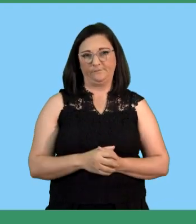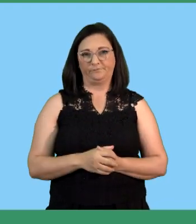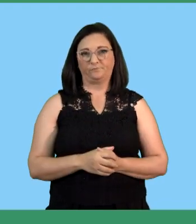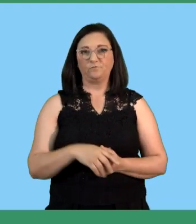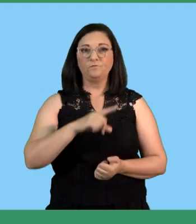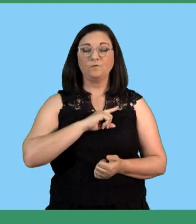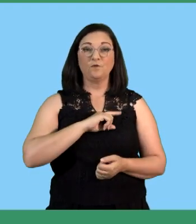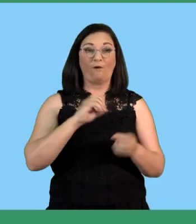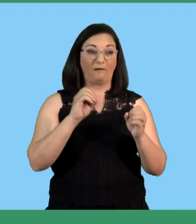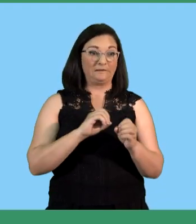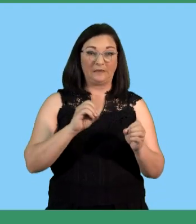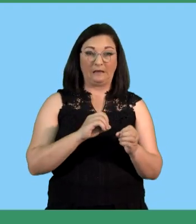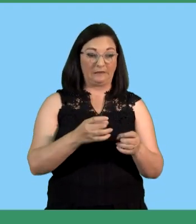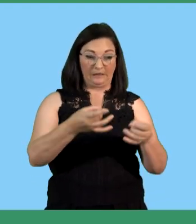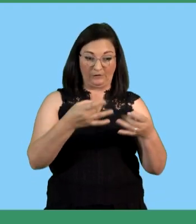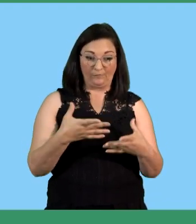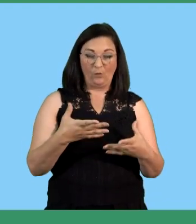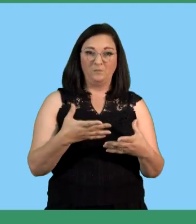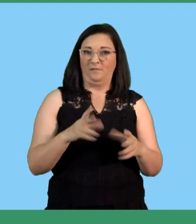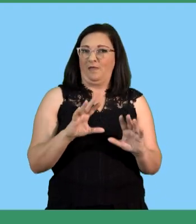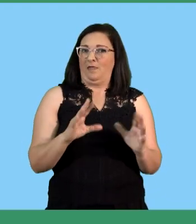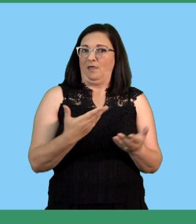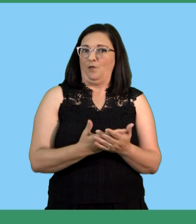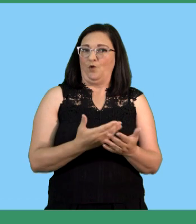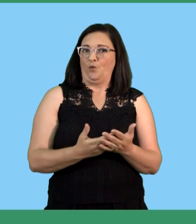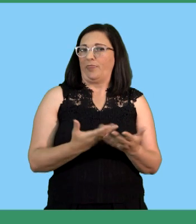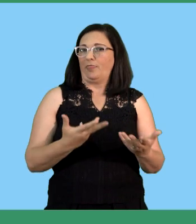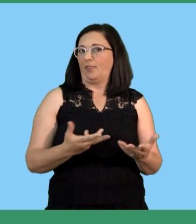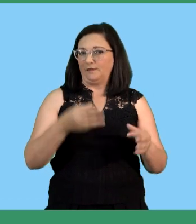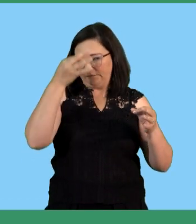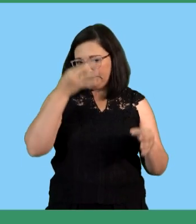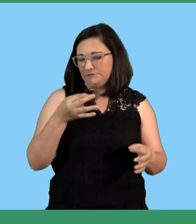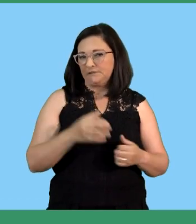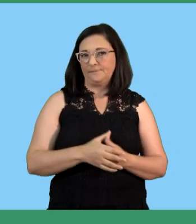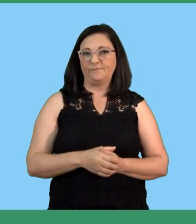So that you are able to make an informed